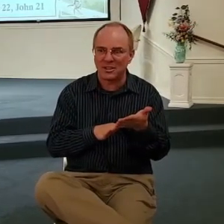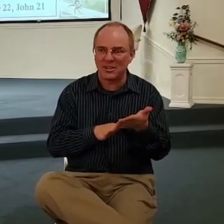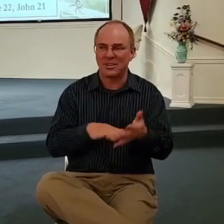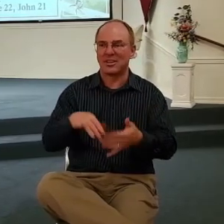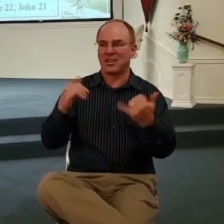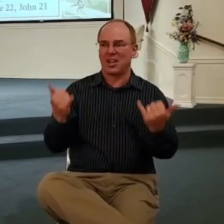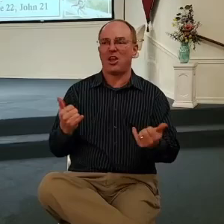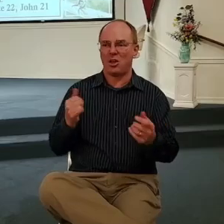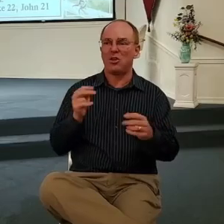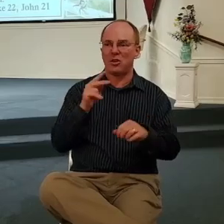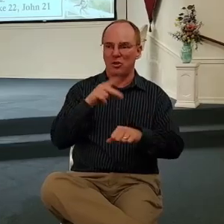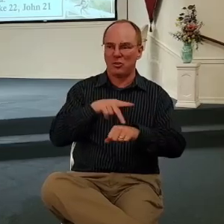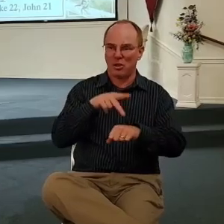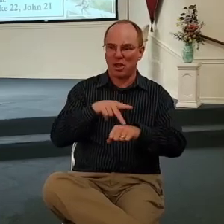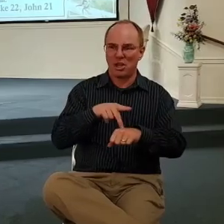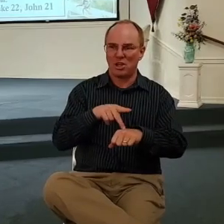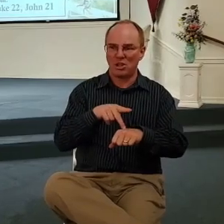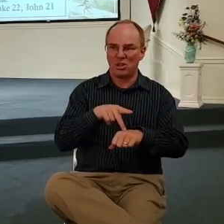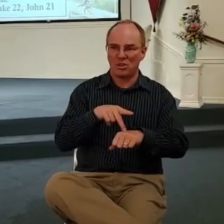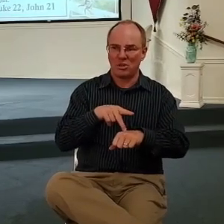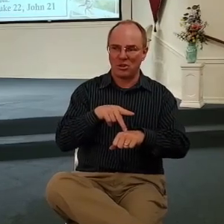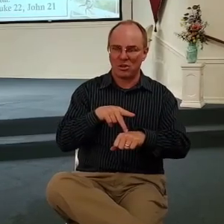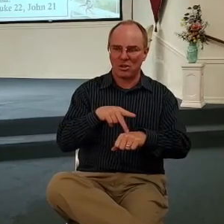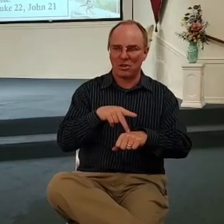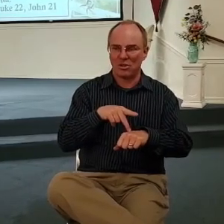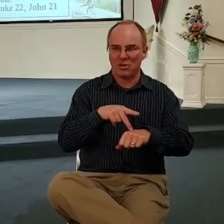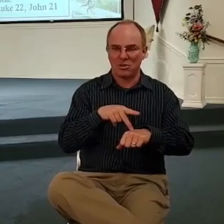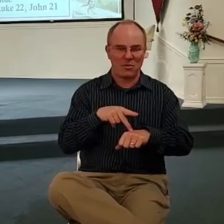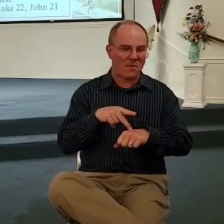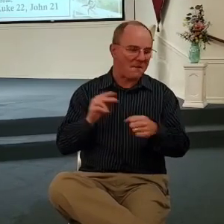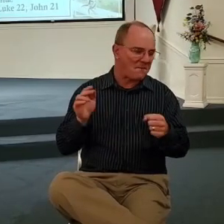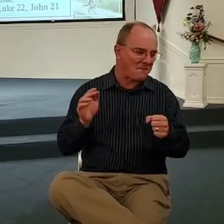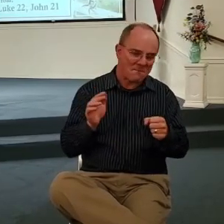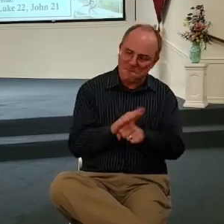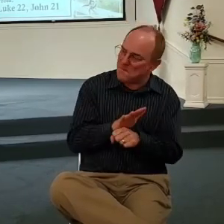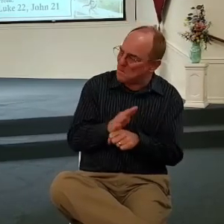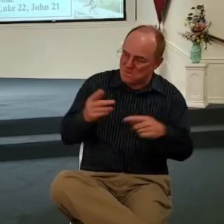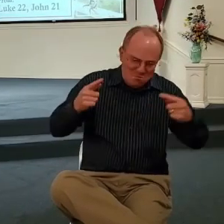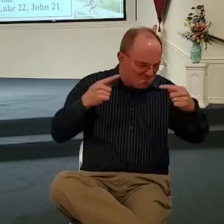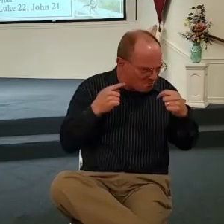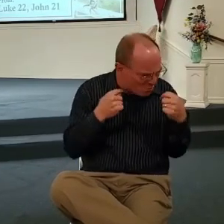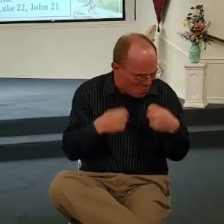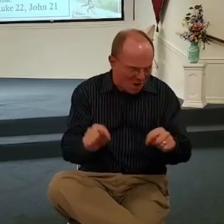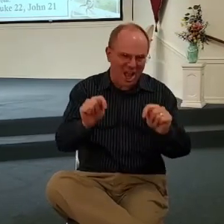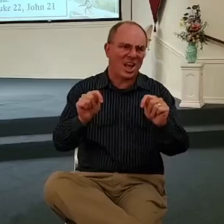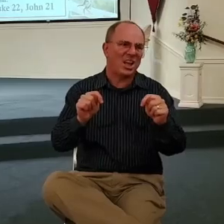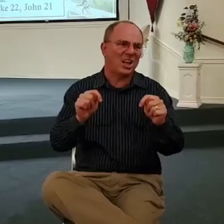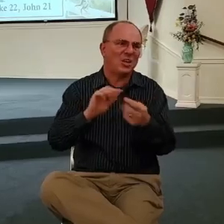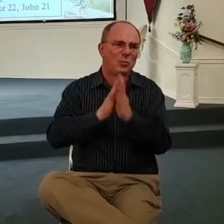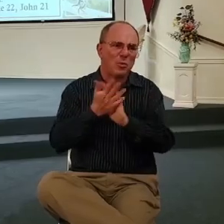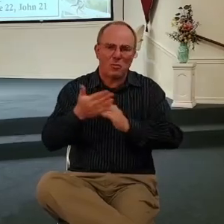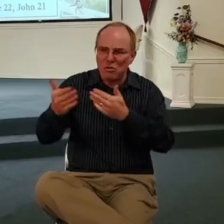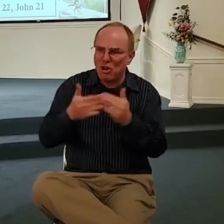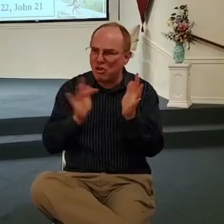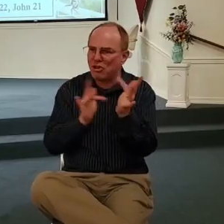Now he is making the full effort to be near Jesus, regardless of the cost.